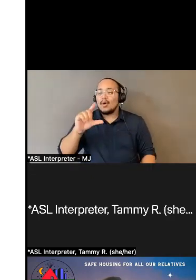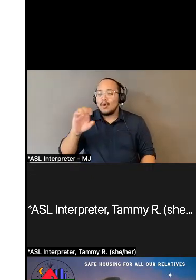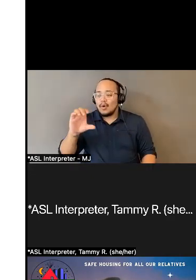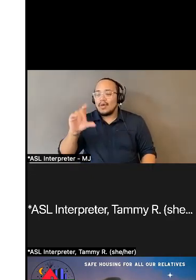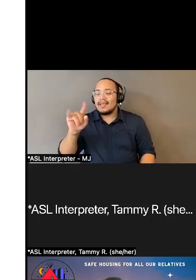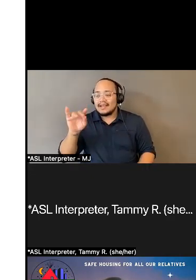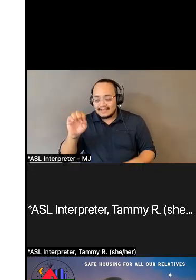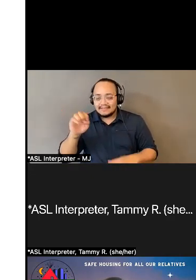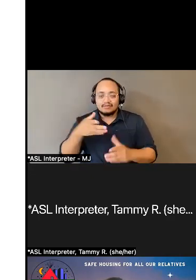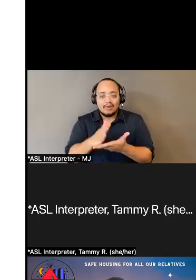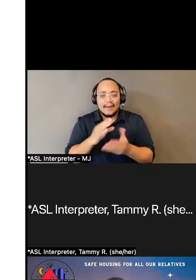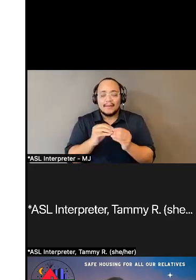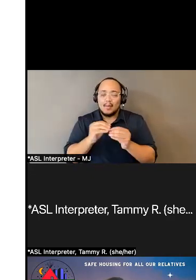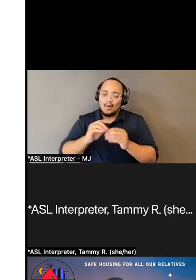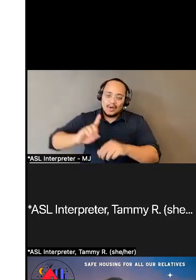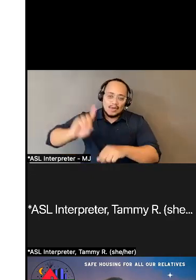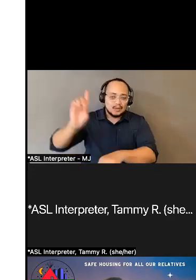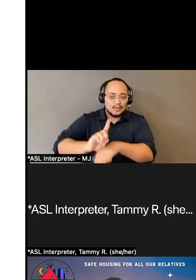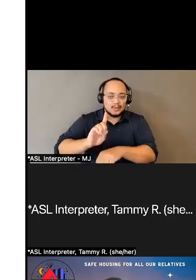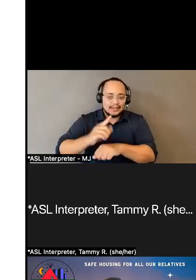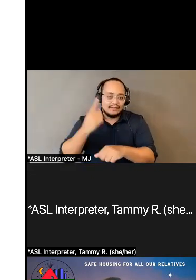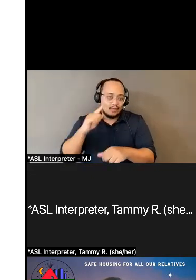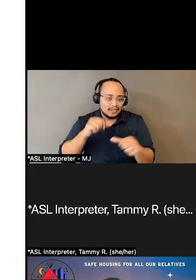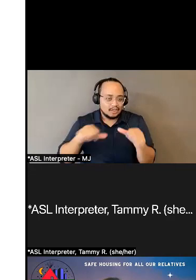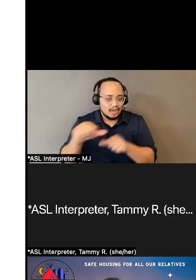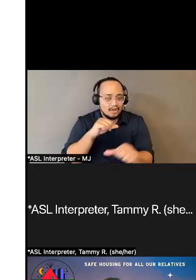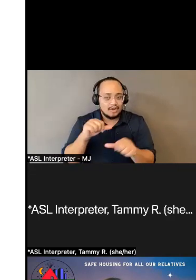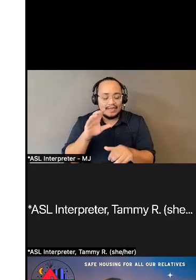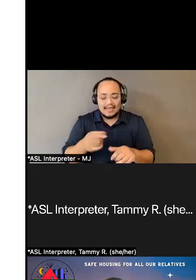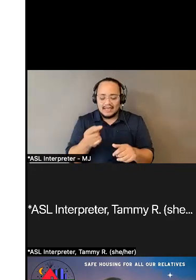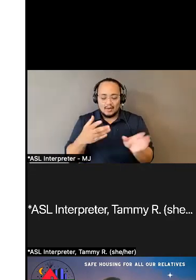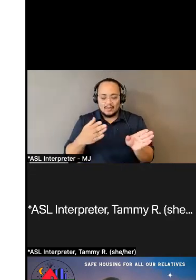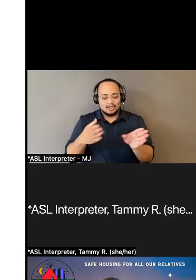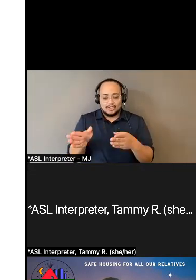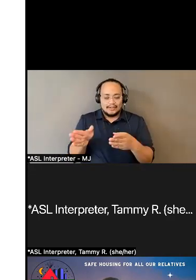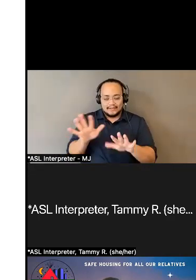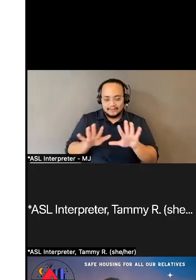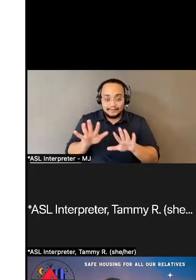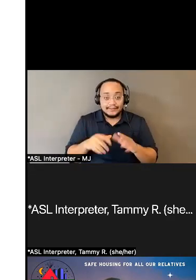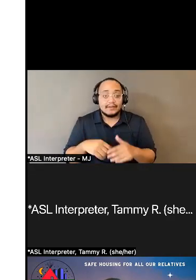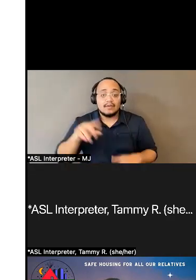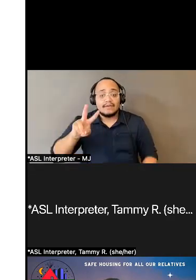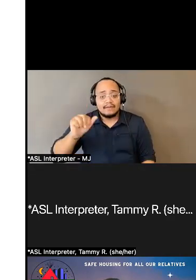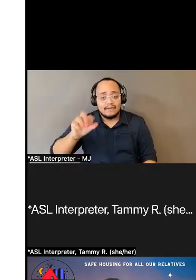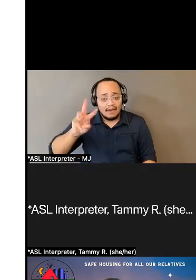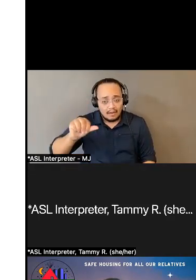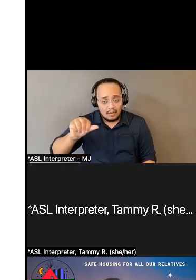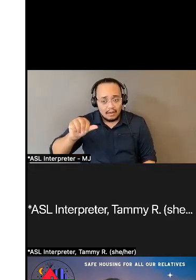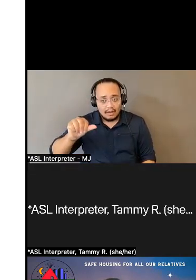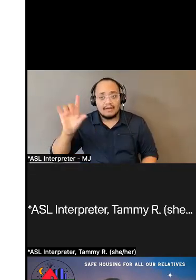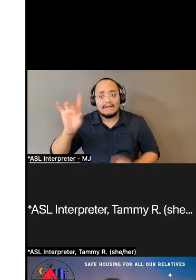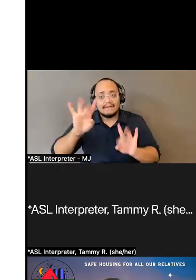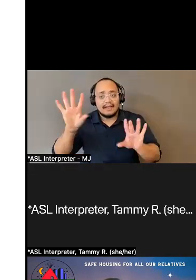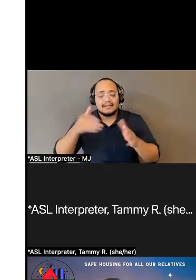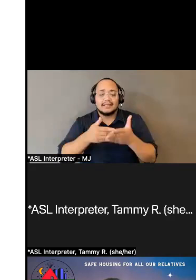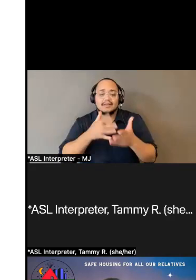collective duty to one another. And that is a little bit of a shift. And for VAWA, of course, I mean the Violence Against Women Act. I do